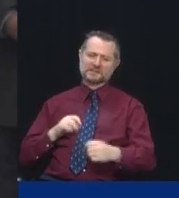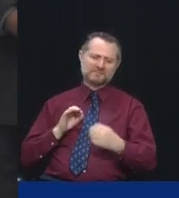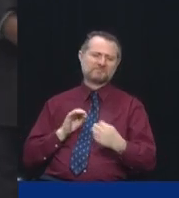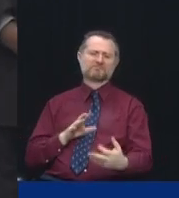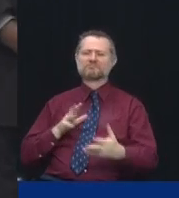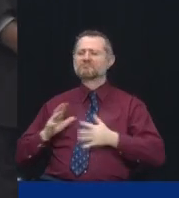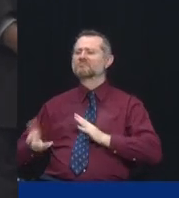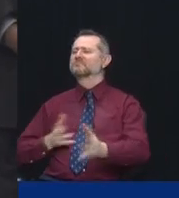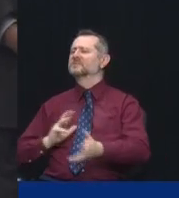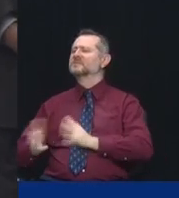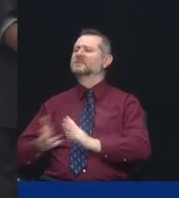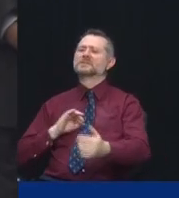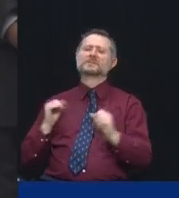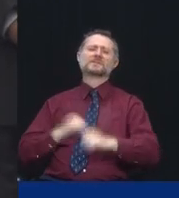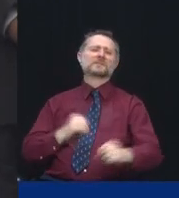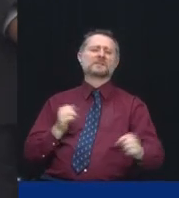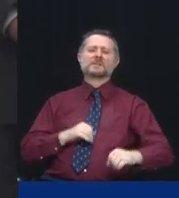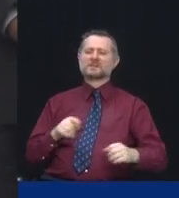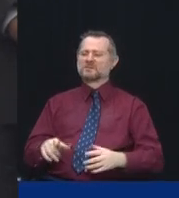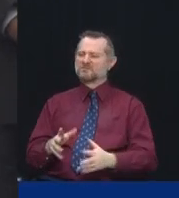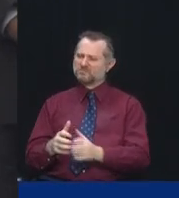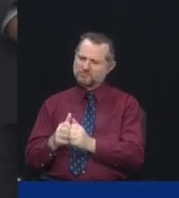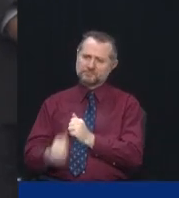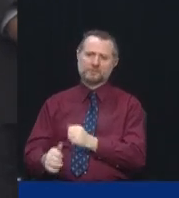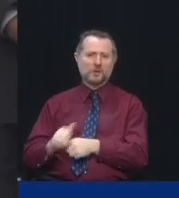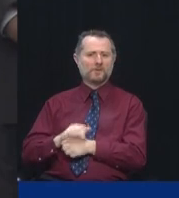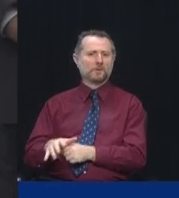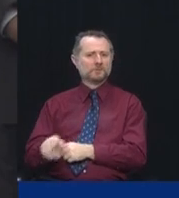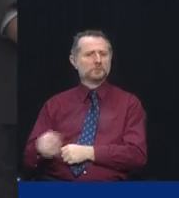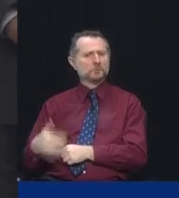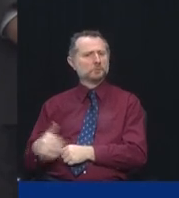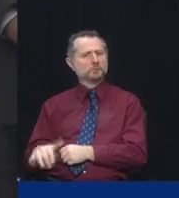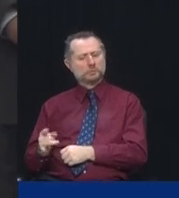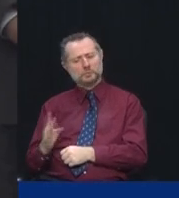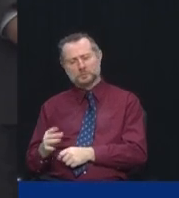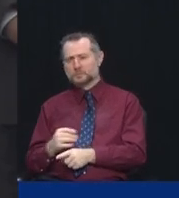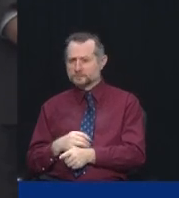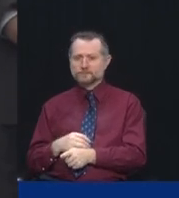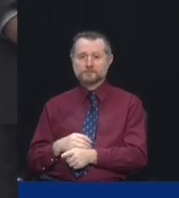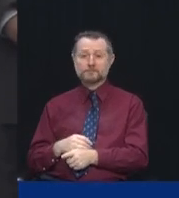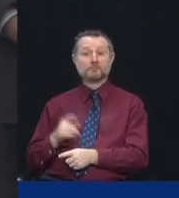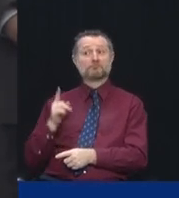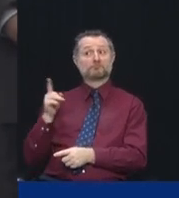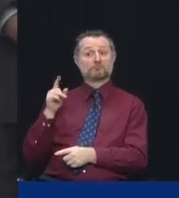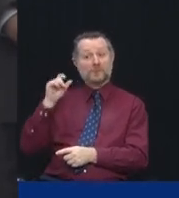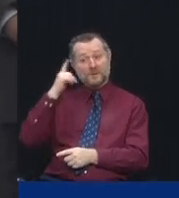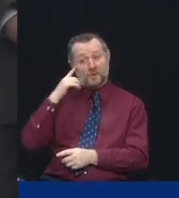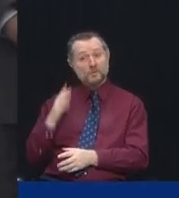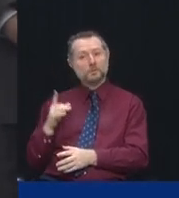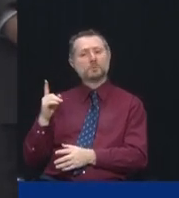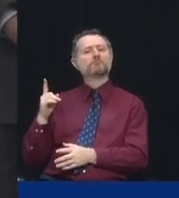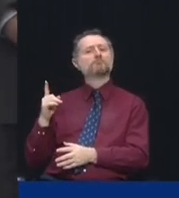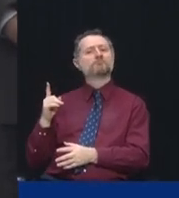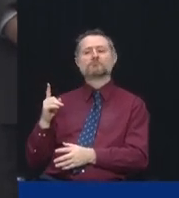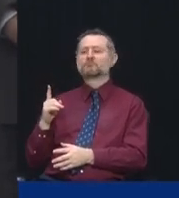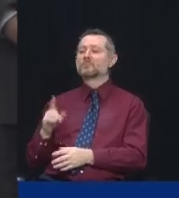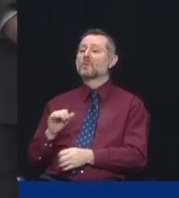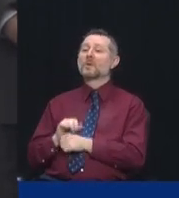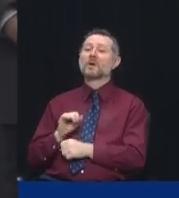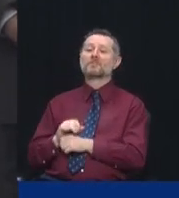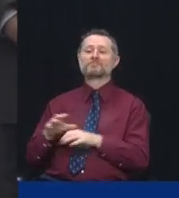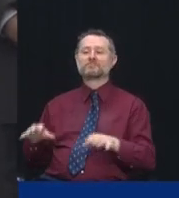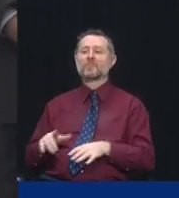crush COVID-19. You are not leaving any stone unturned. For